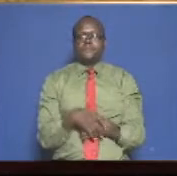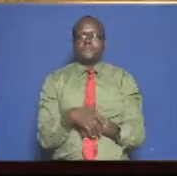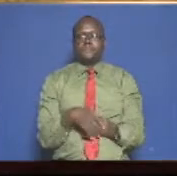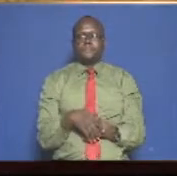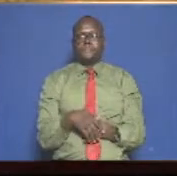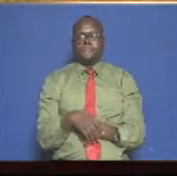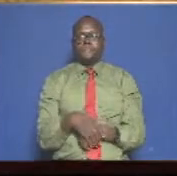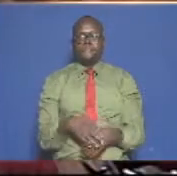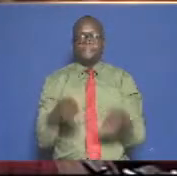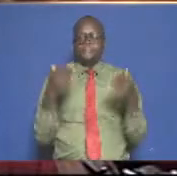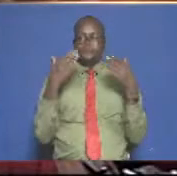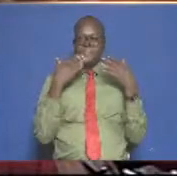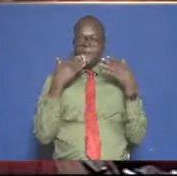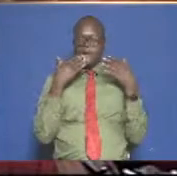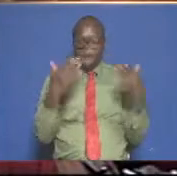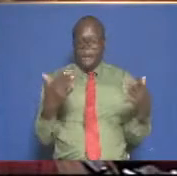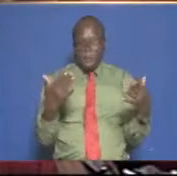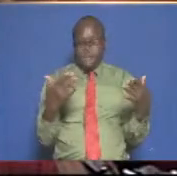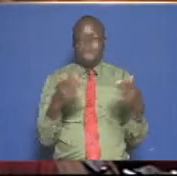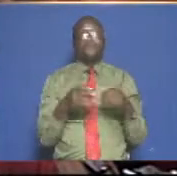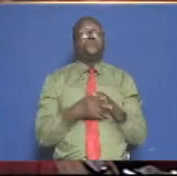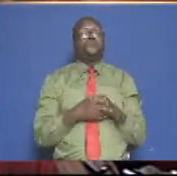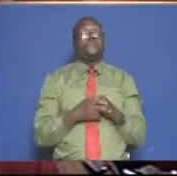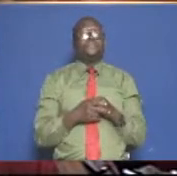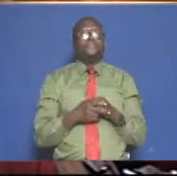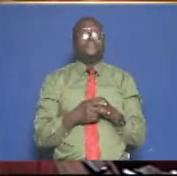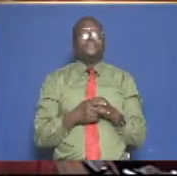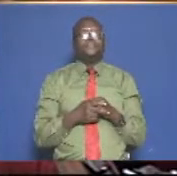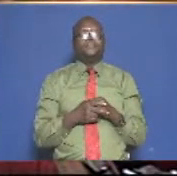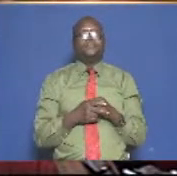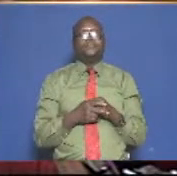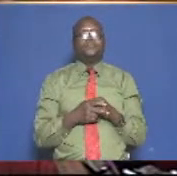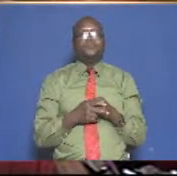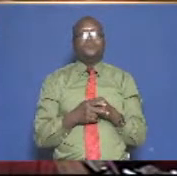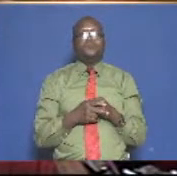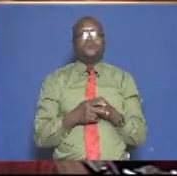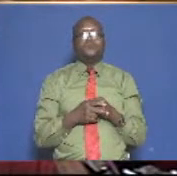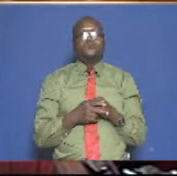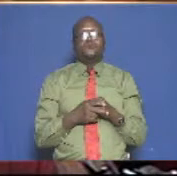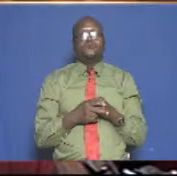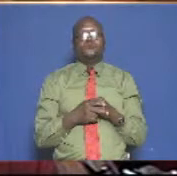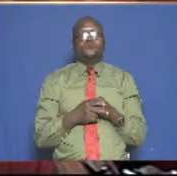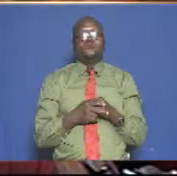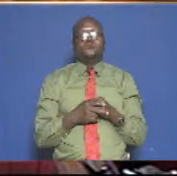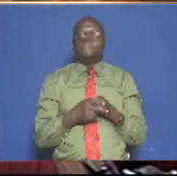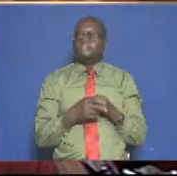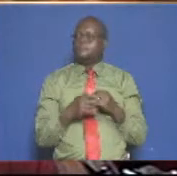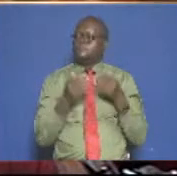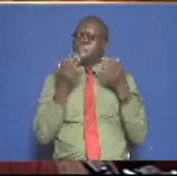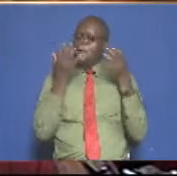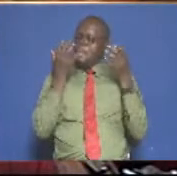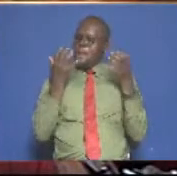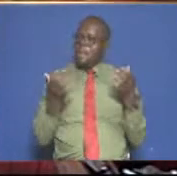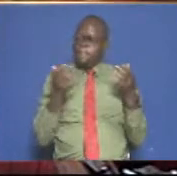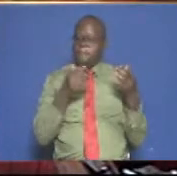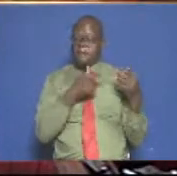Thank you very much, Mr. Speaker. Mr. Speaker, I stand here indeed with a very heavy